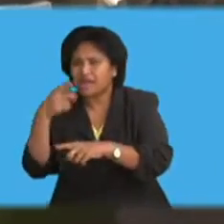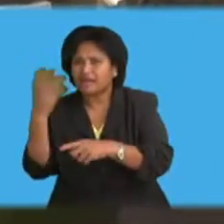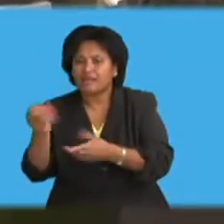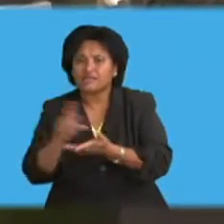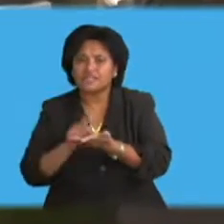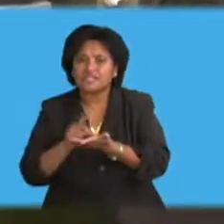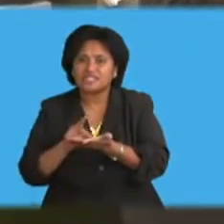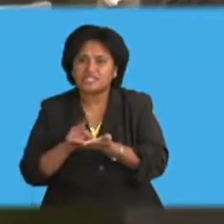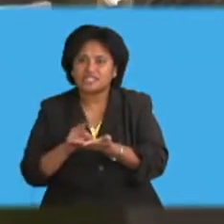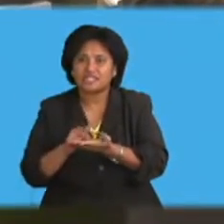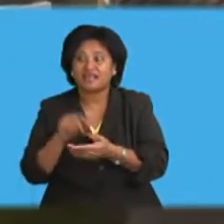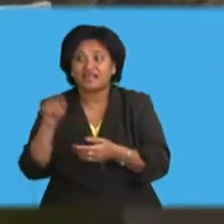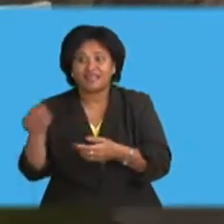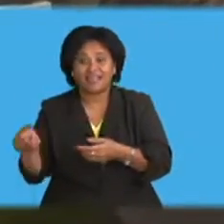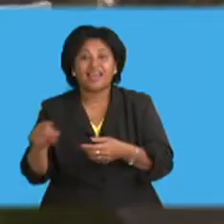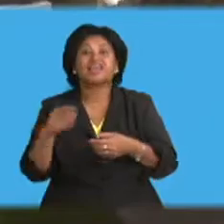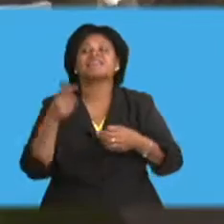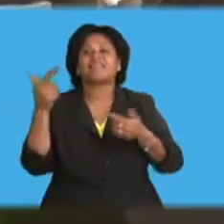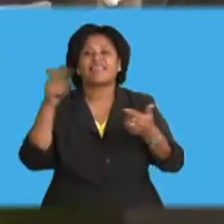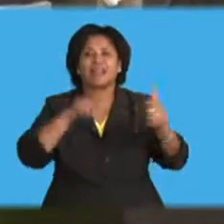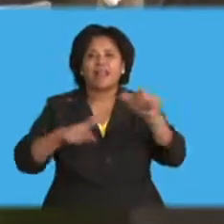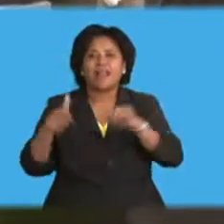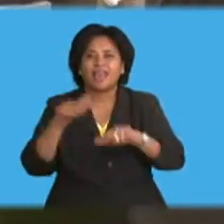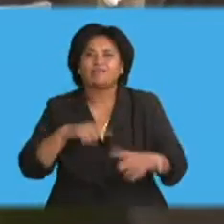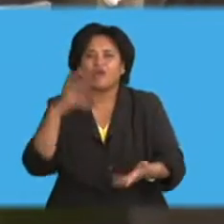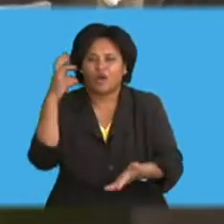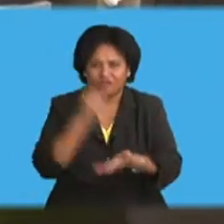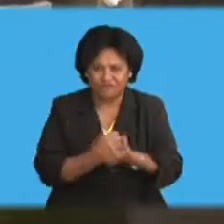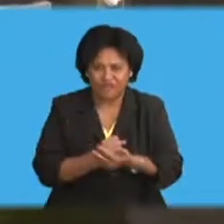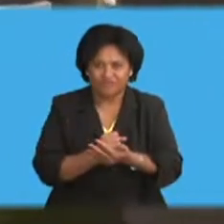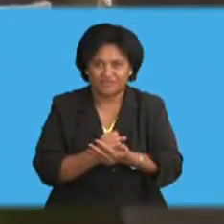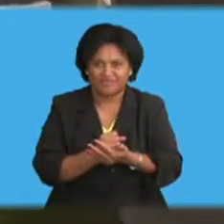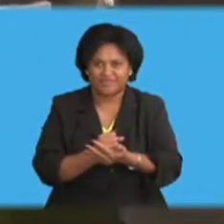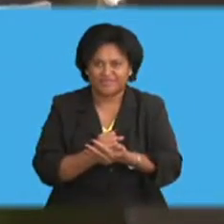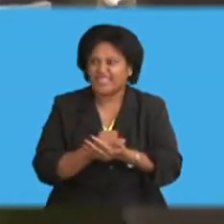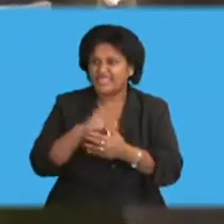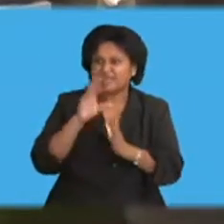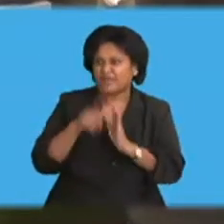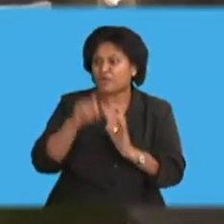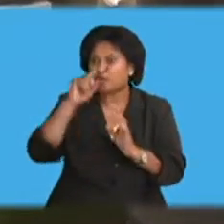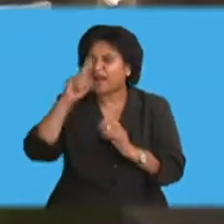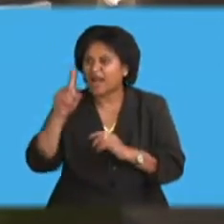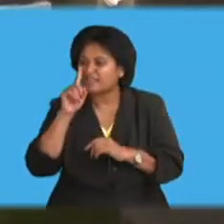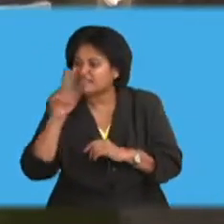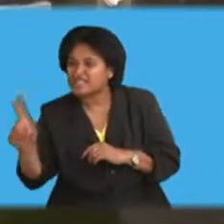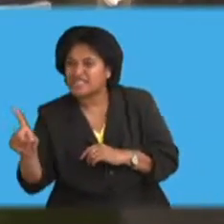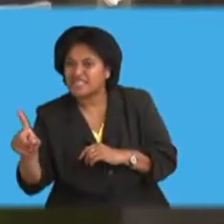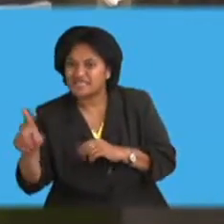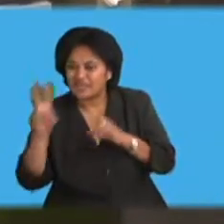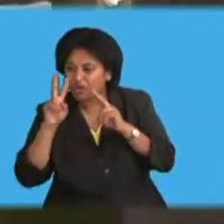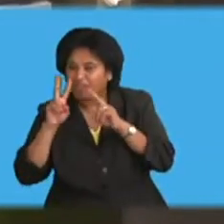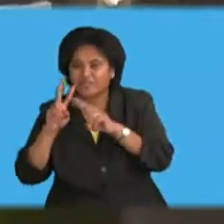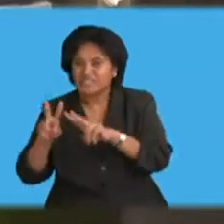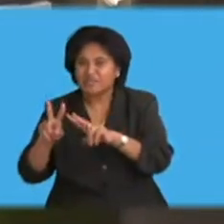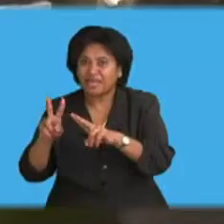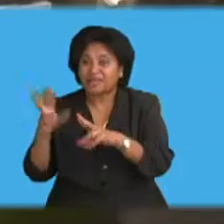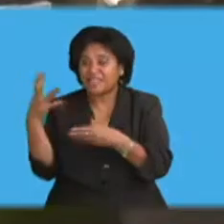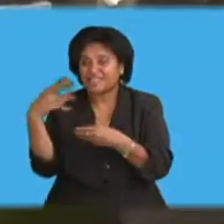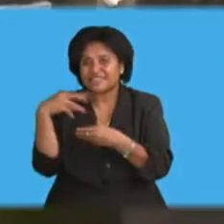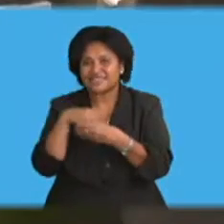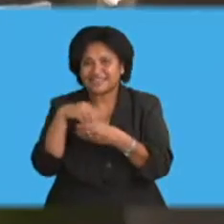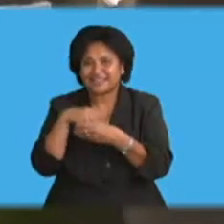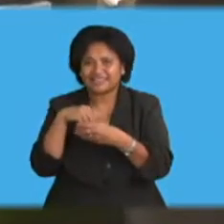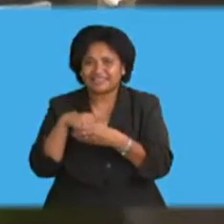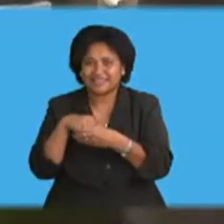Speaker, that's where the laboratory confirmation comes in as well. So it's consistent from the field